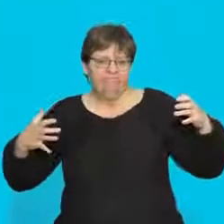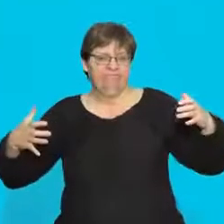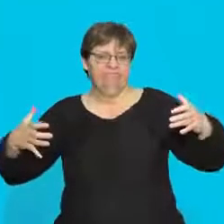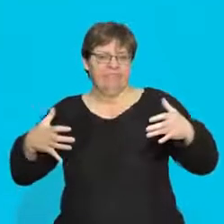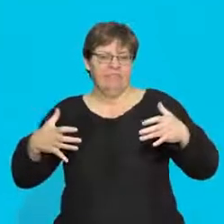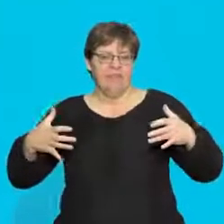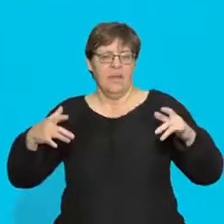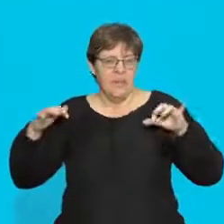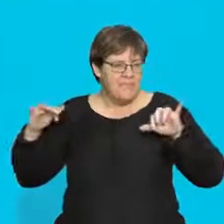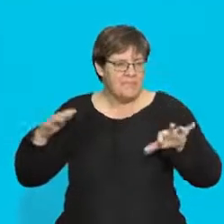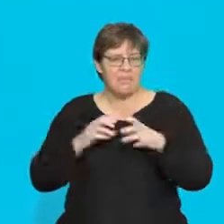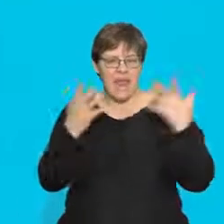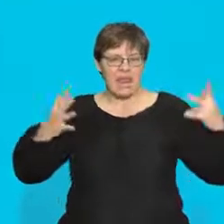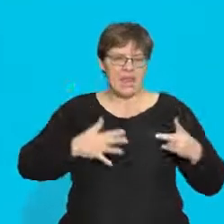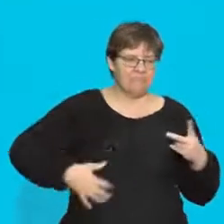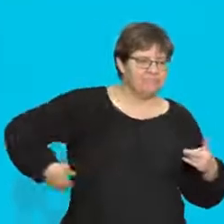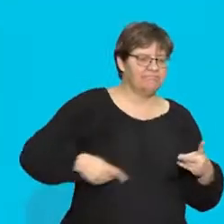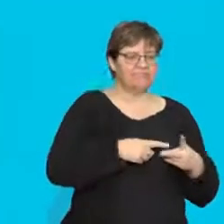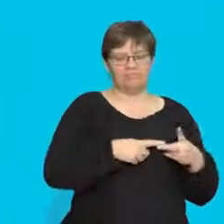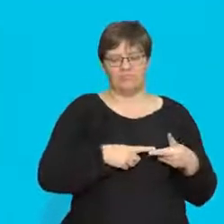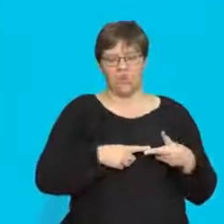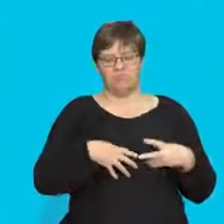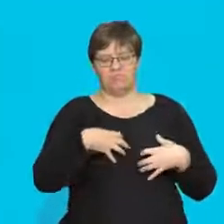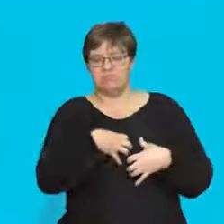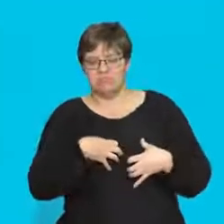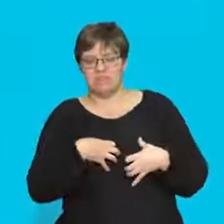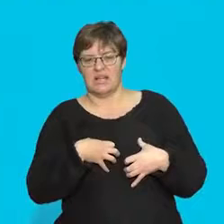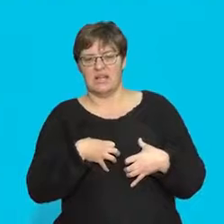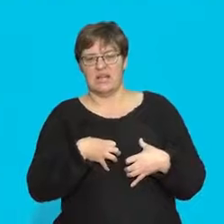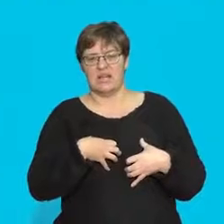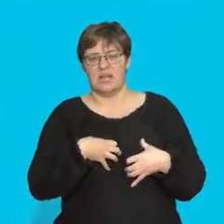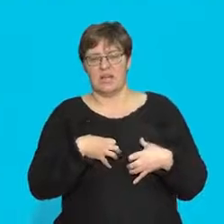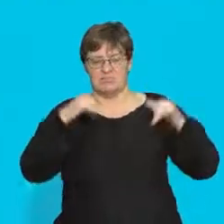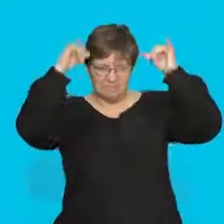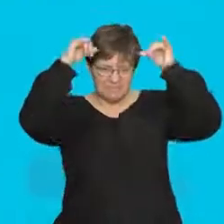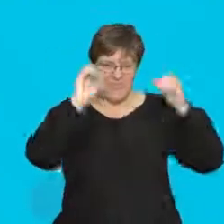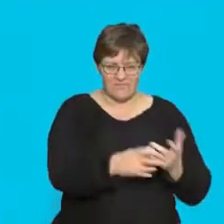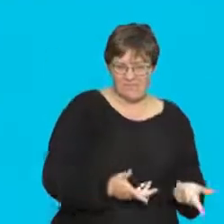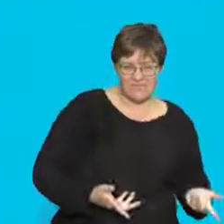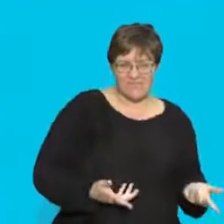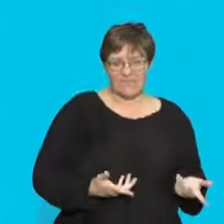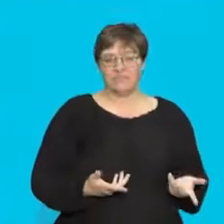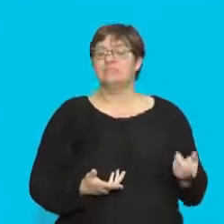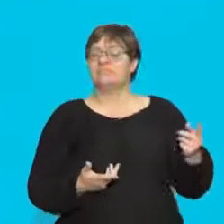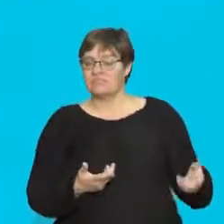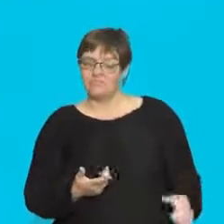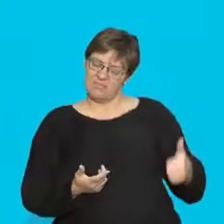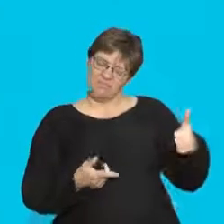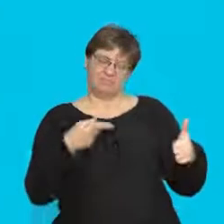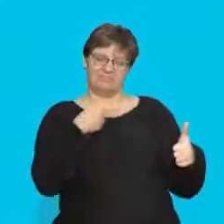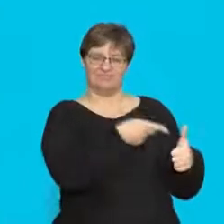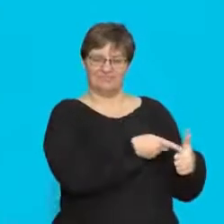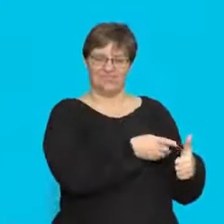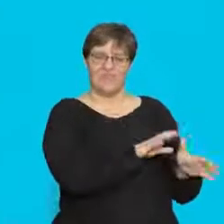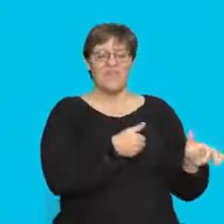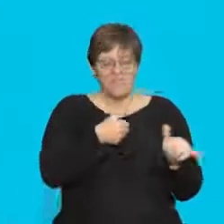terms of the size of the herd. So big herds of zebra or wildebeest will also be followed by the egrets. Thumbs